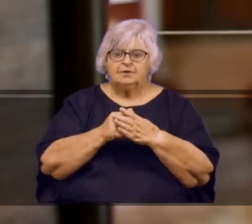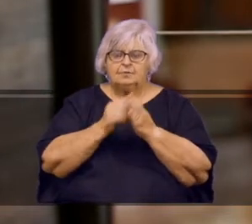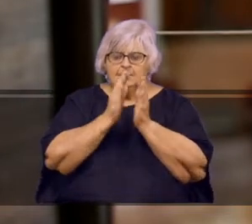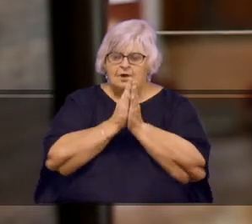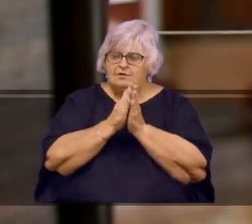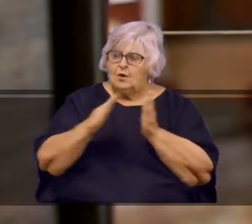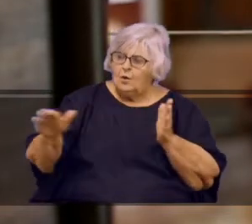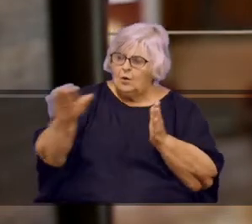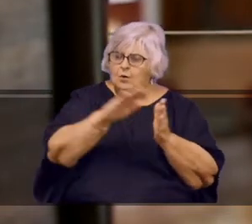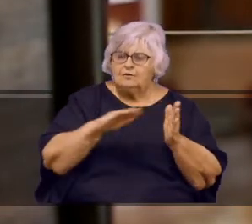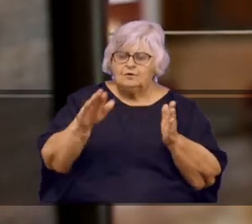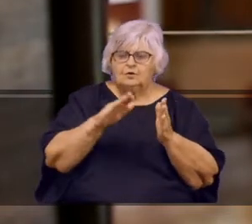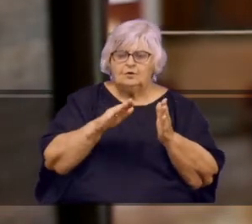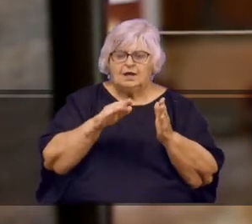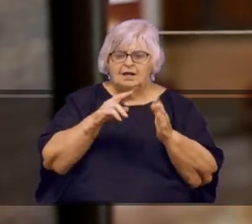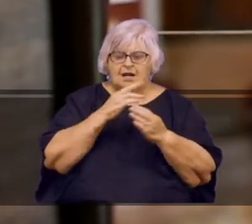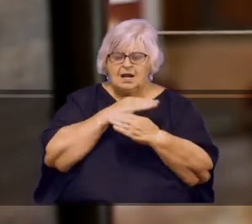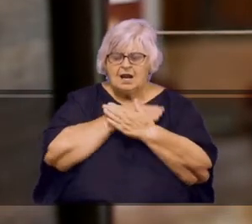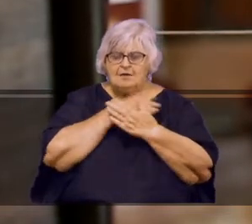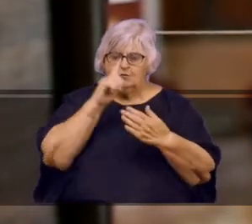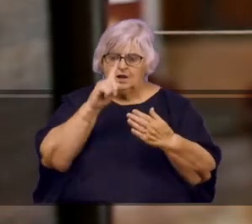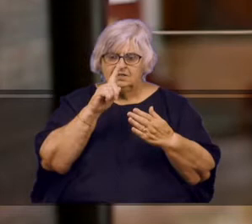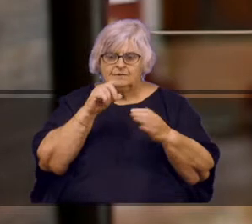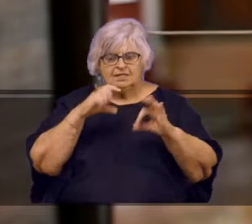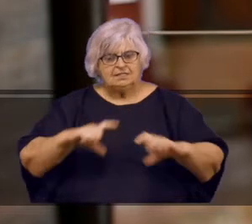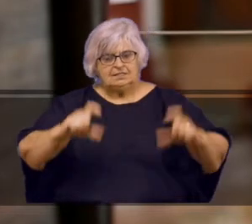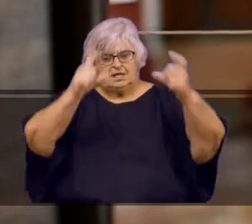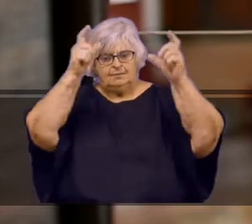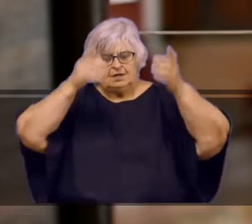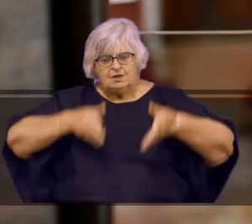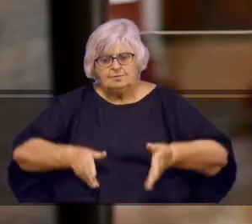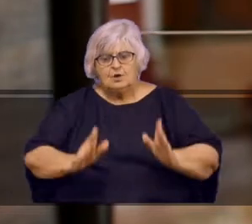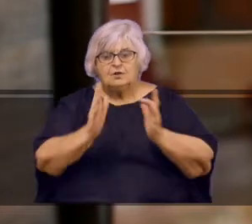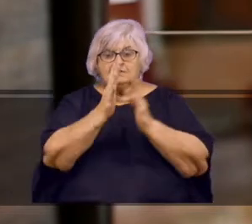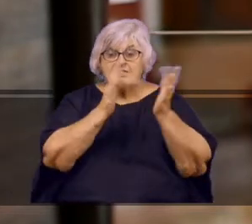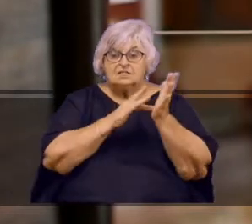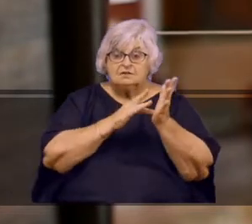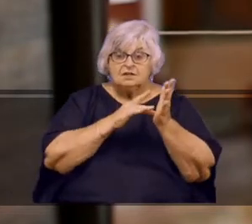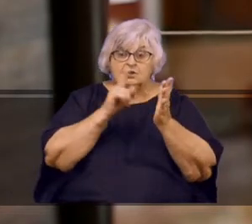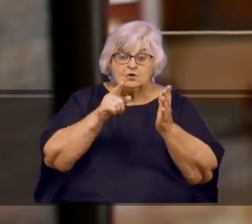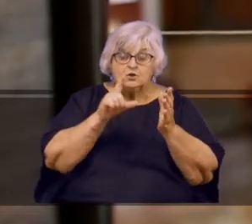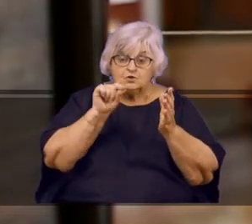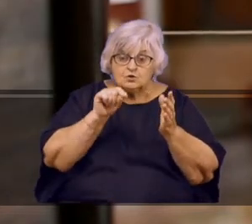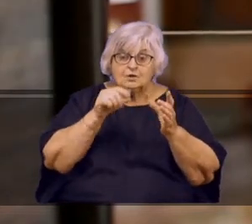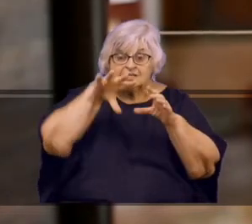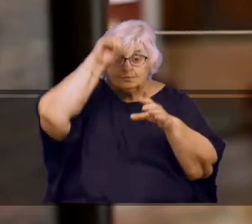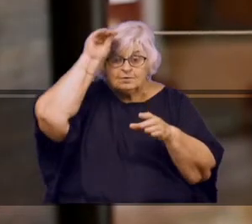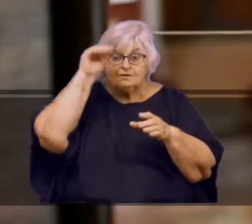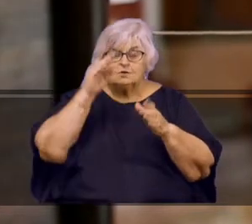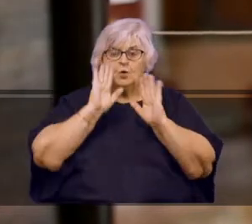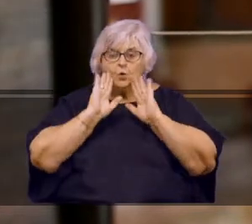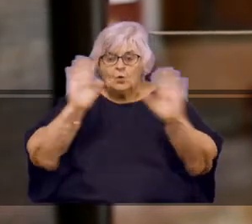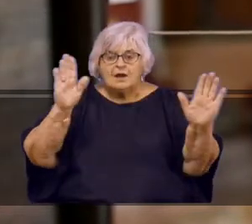My prayer for all of you and for your loved ones as you once again celebrate the birth of Jesus is that you really do experience